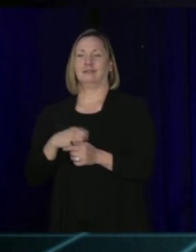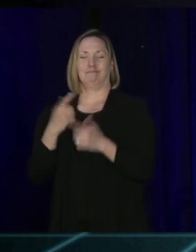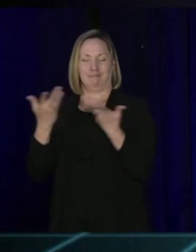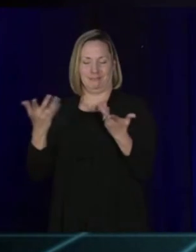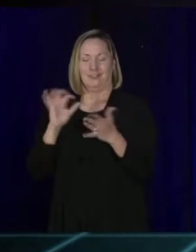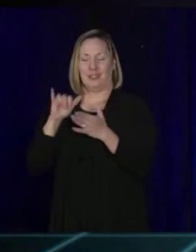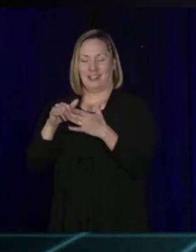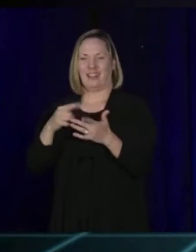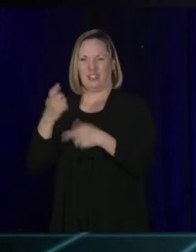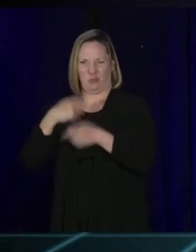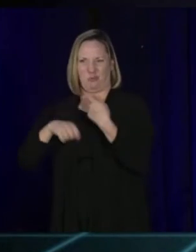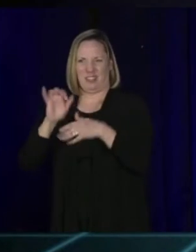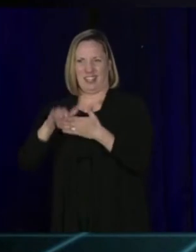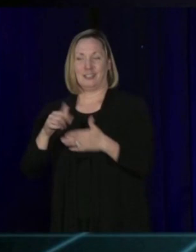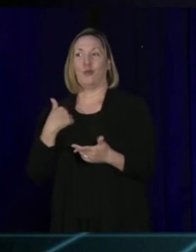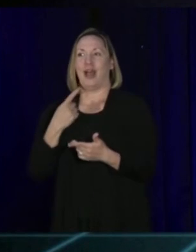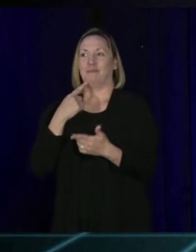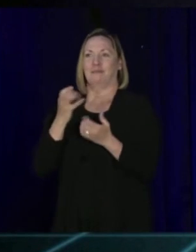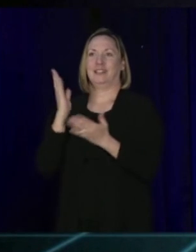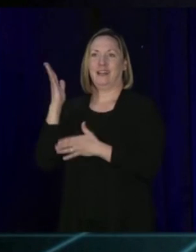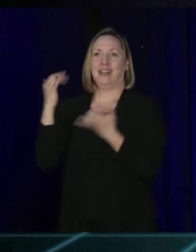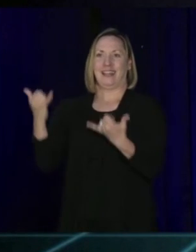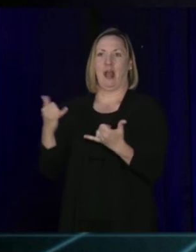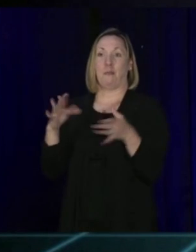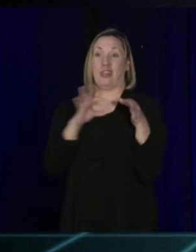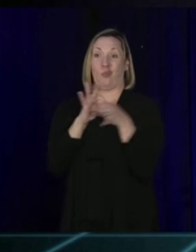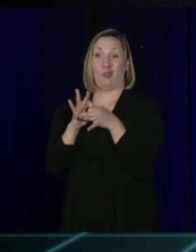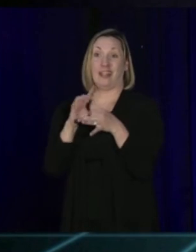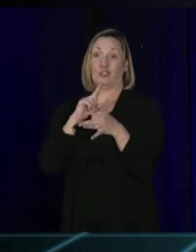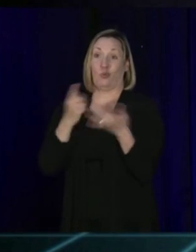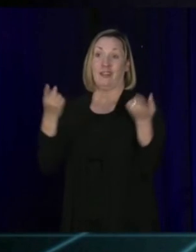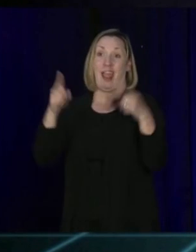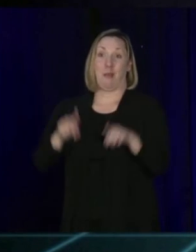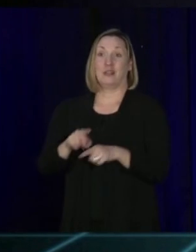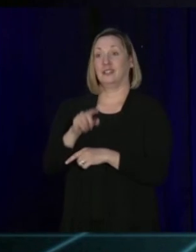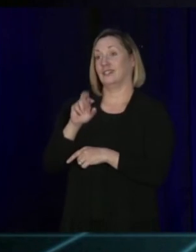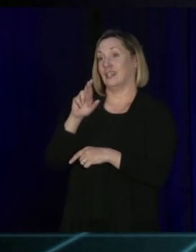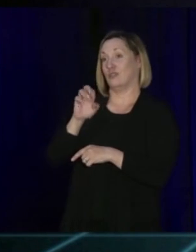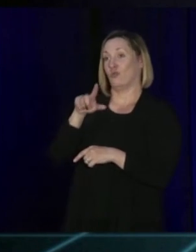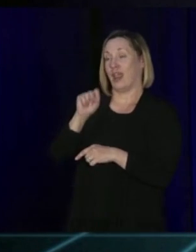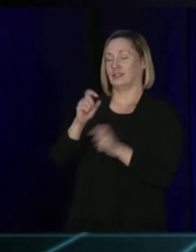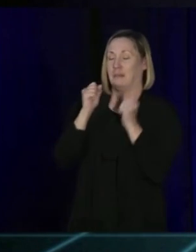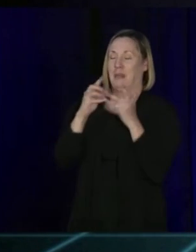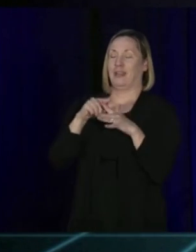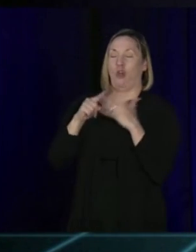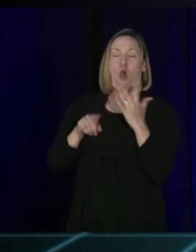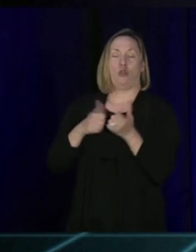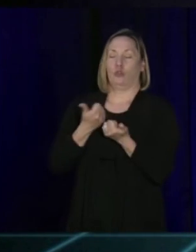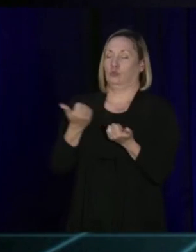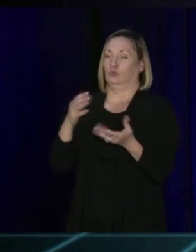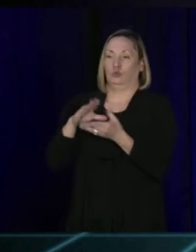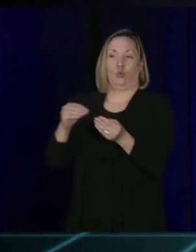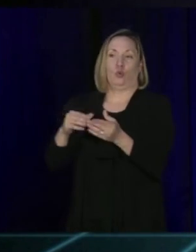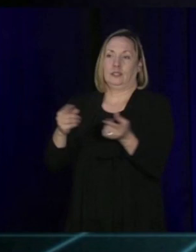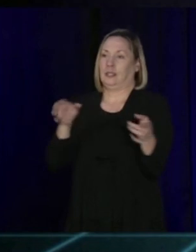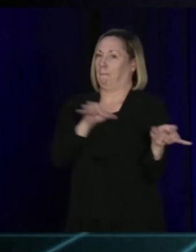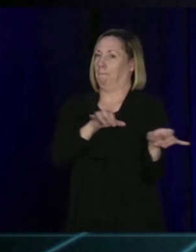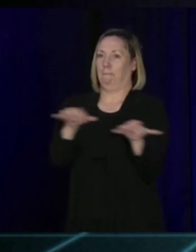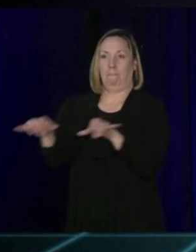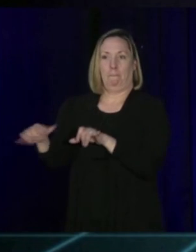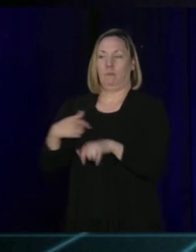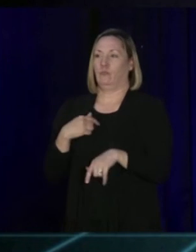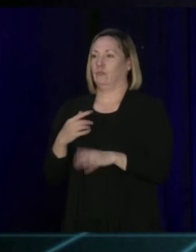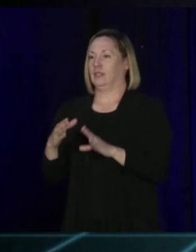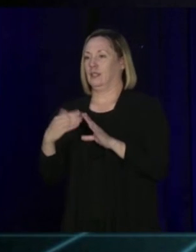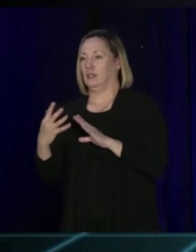it's a React event, but like that correlation exists in React. There's so many other stories of how this happens by folks just paying attention outside, looking